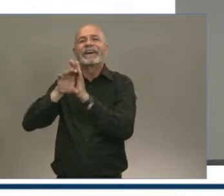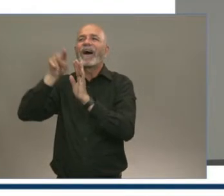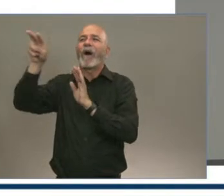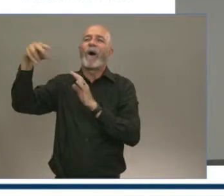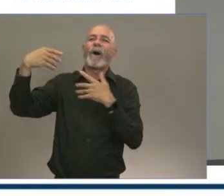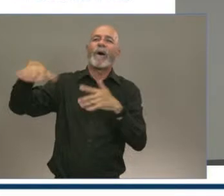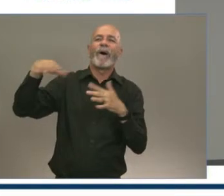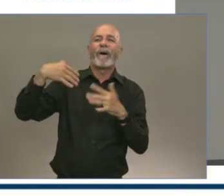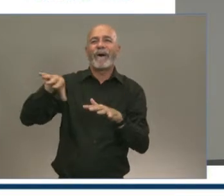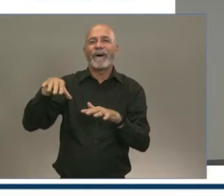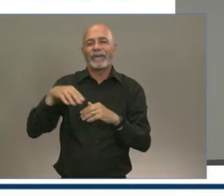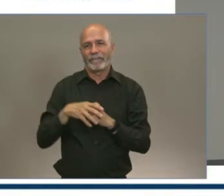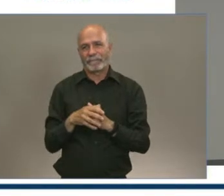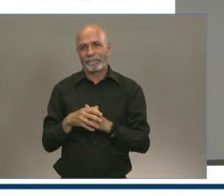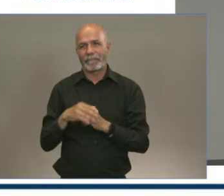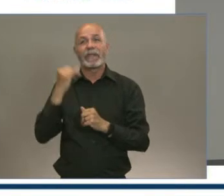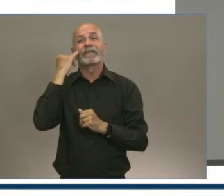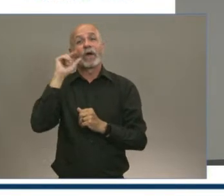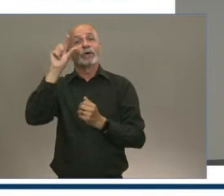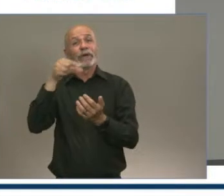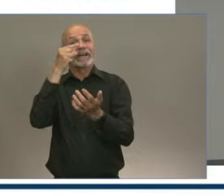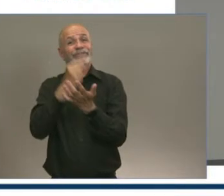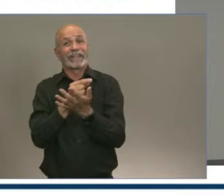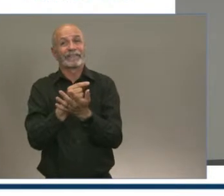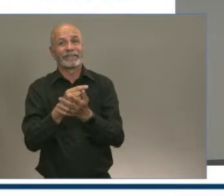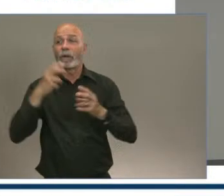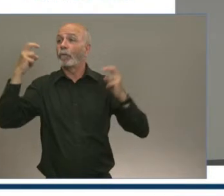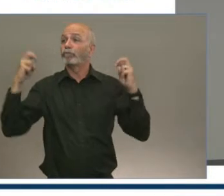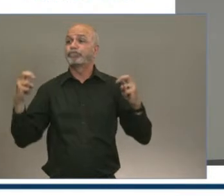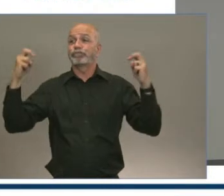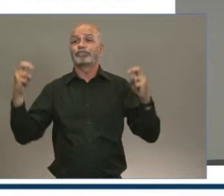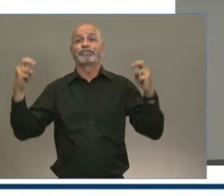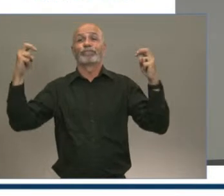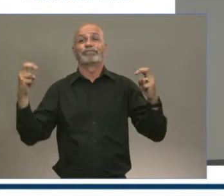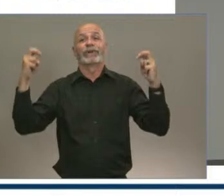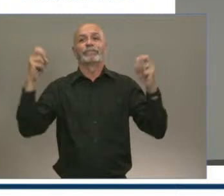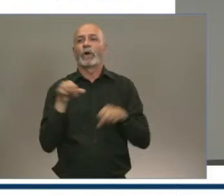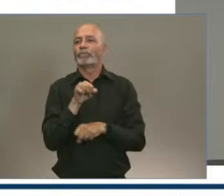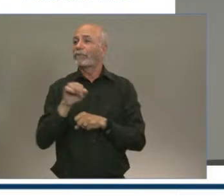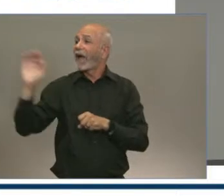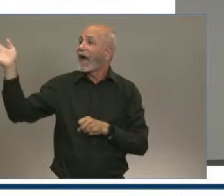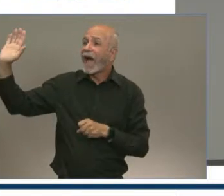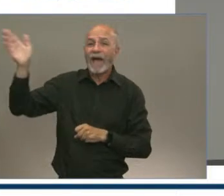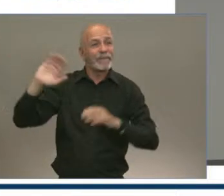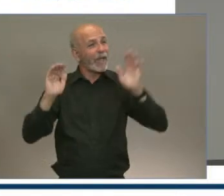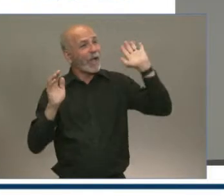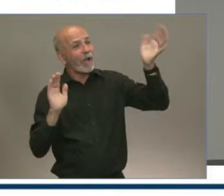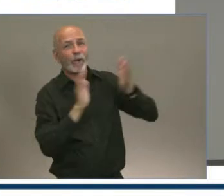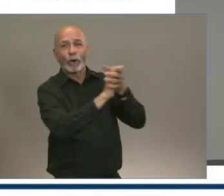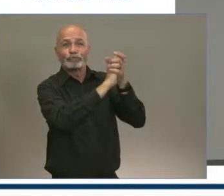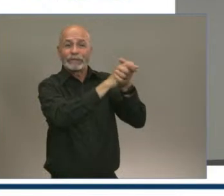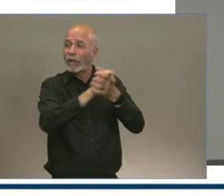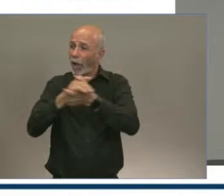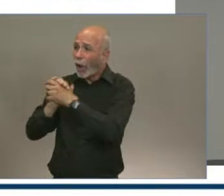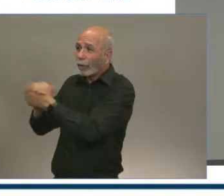have the graduates seated and everybody else is in their cars just driving past as a model. They may want to look at